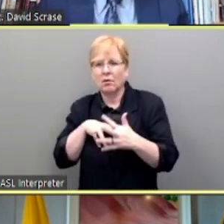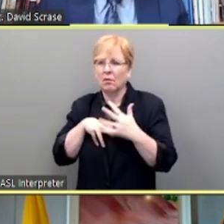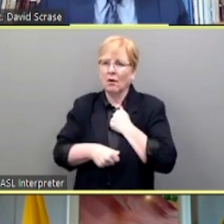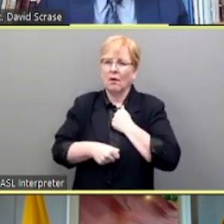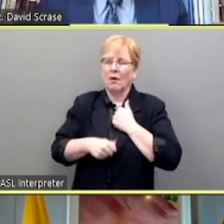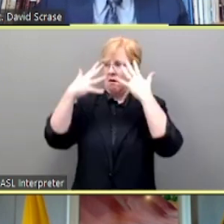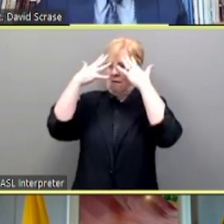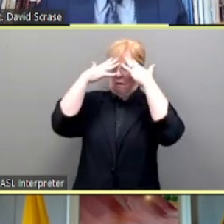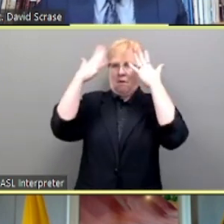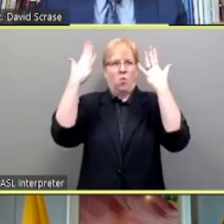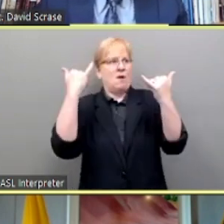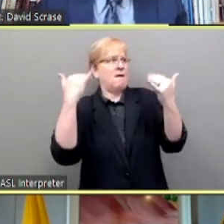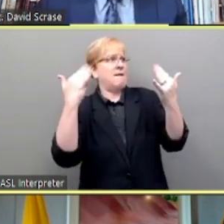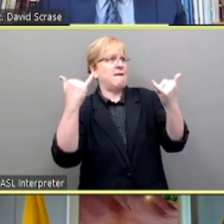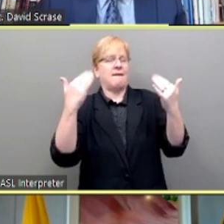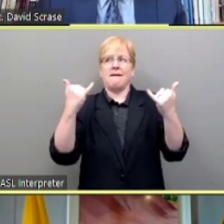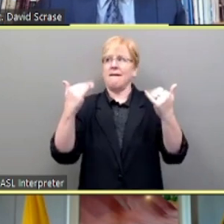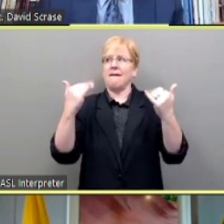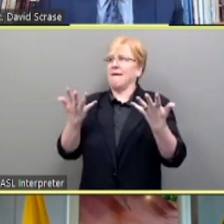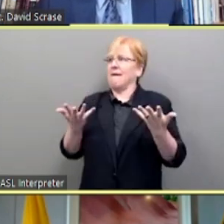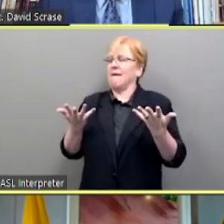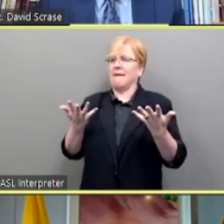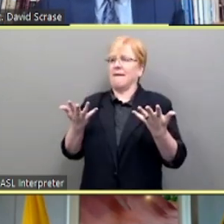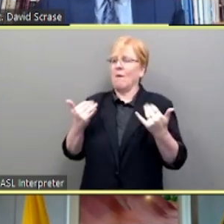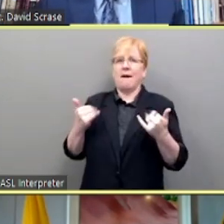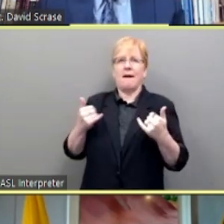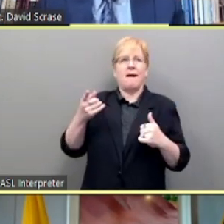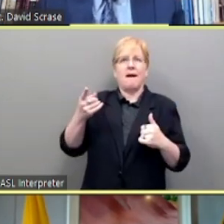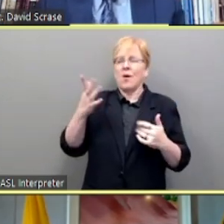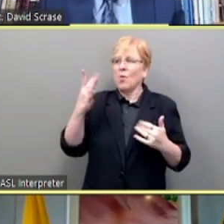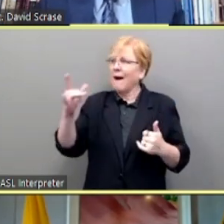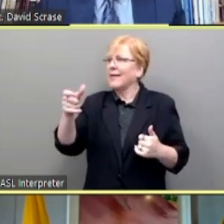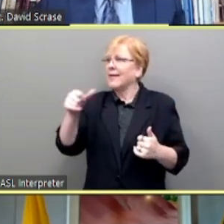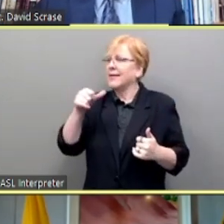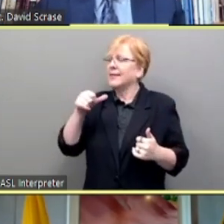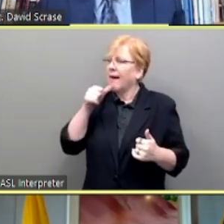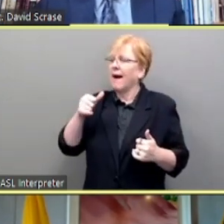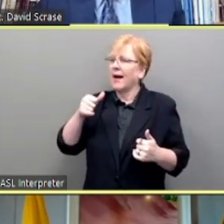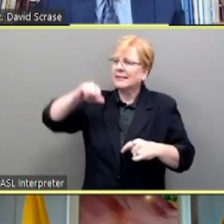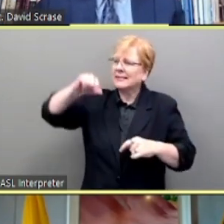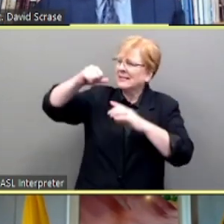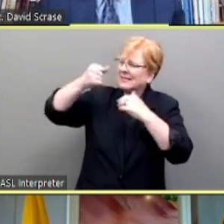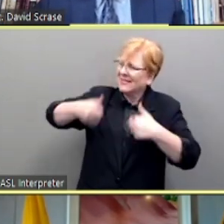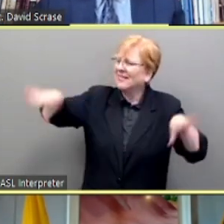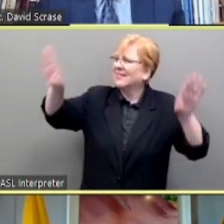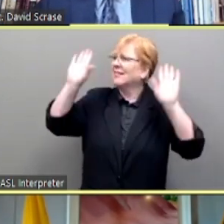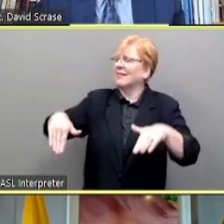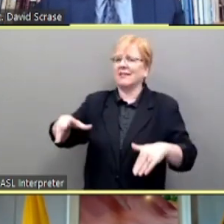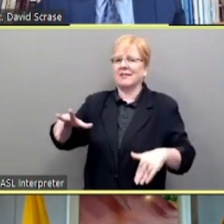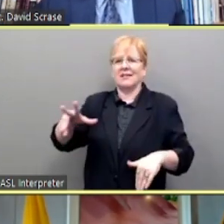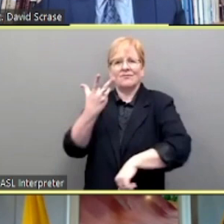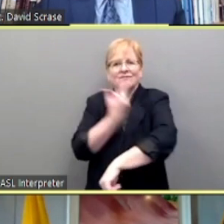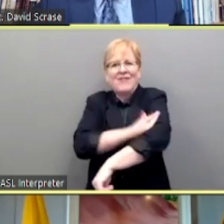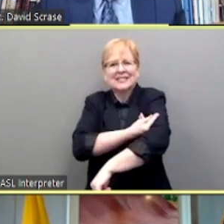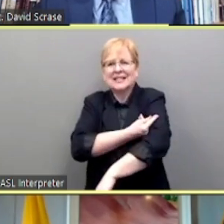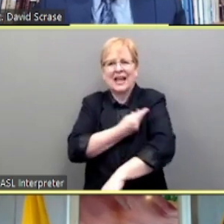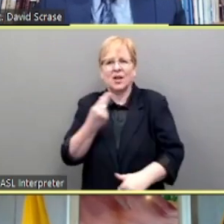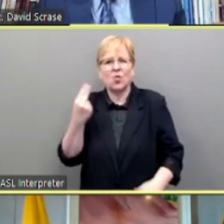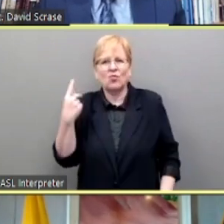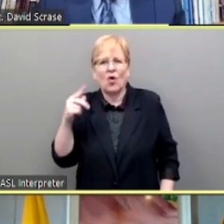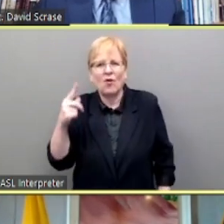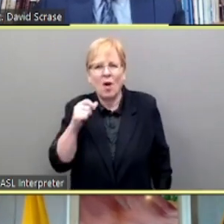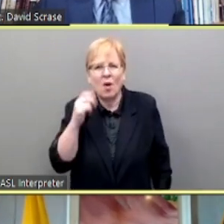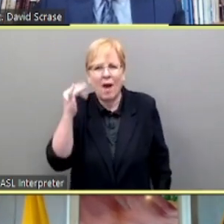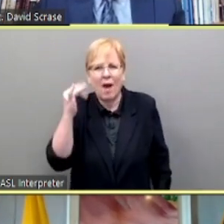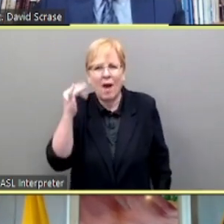why did this happen? Why didn't he get a vaccination? And none of us want to leave our family or ourselves